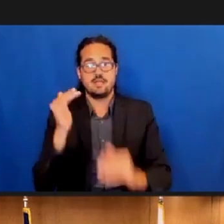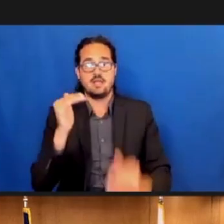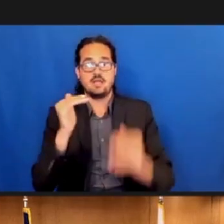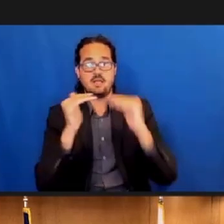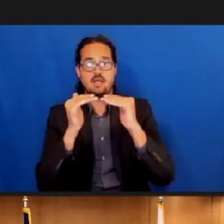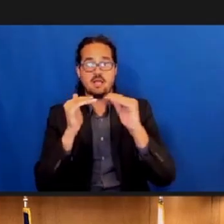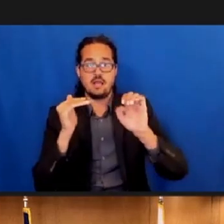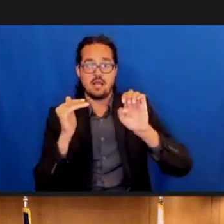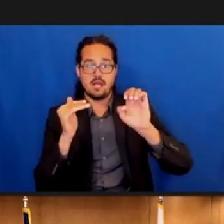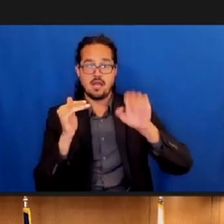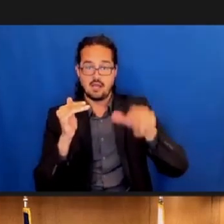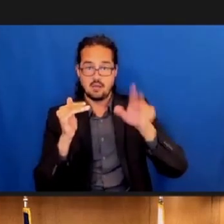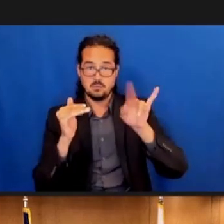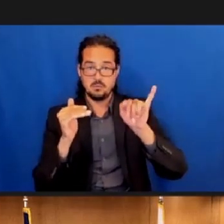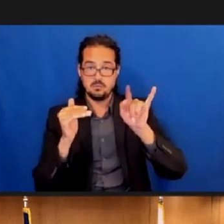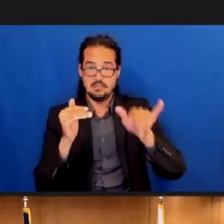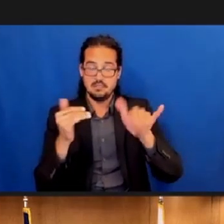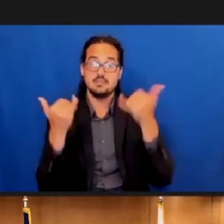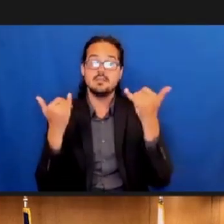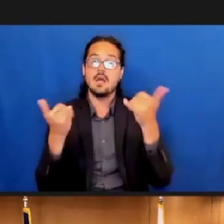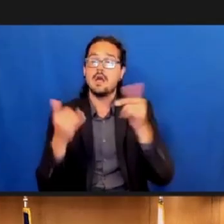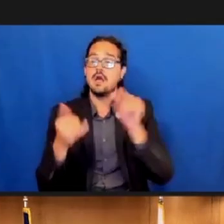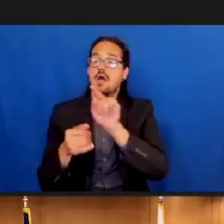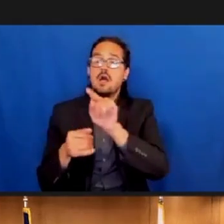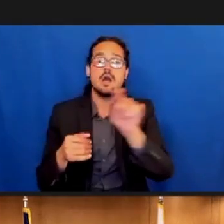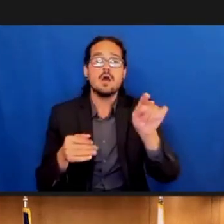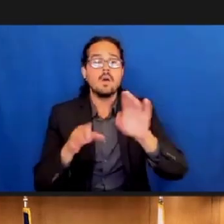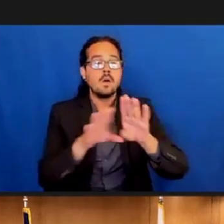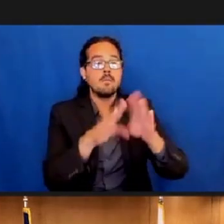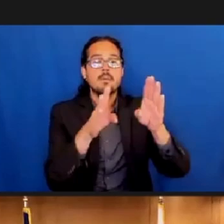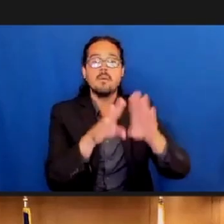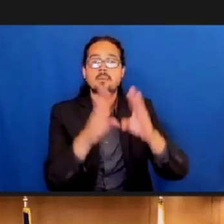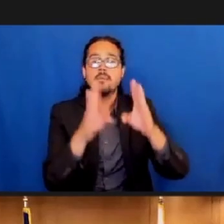the county, maybe this means Marin Public Health, maybe it means us as an